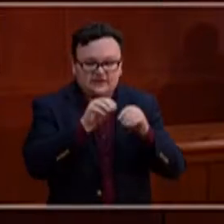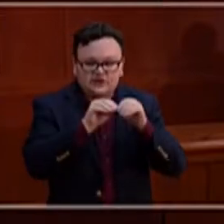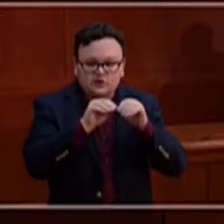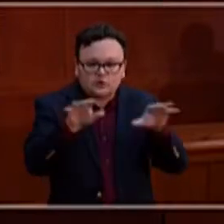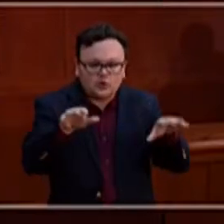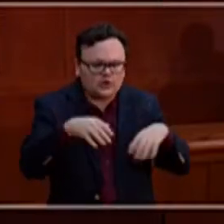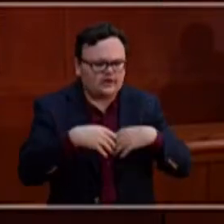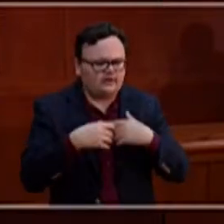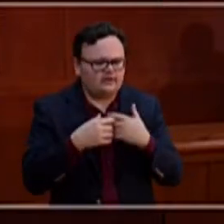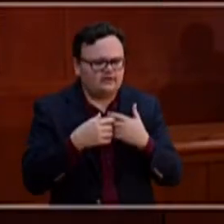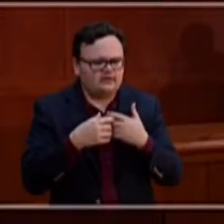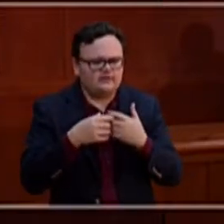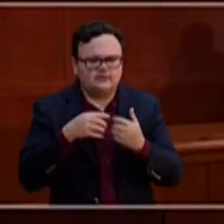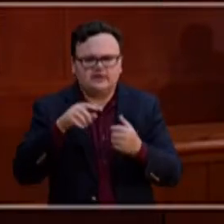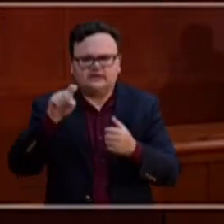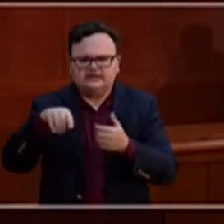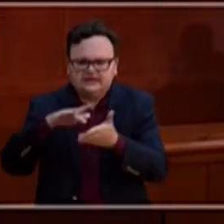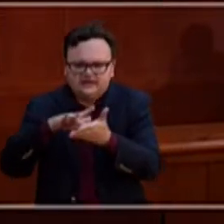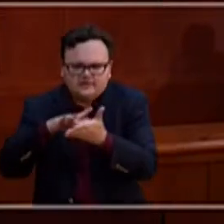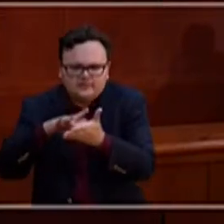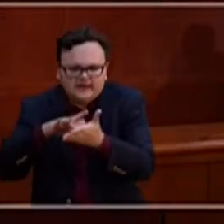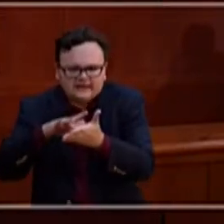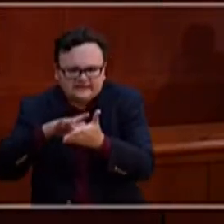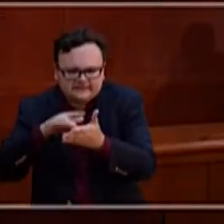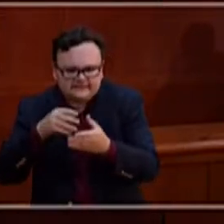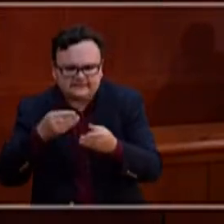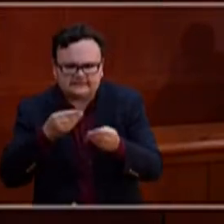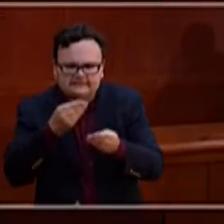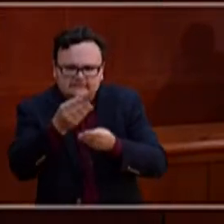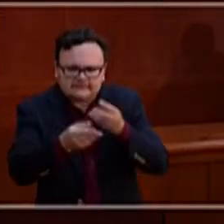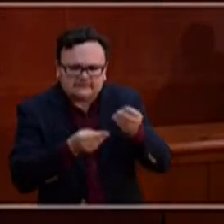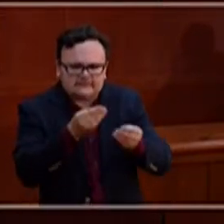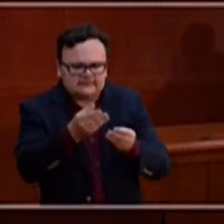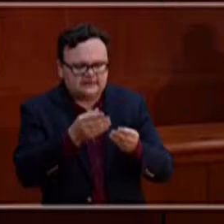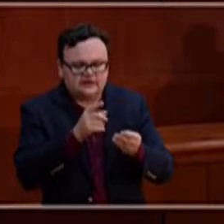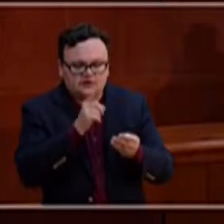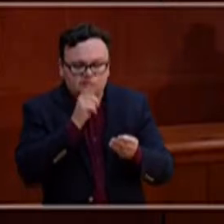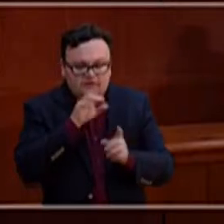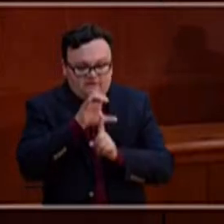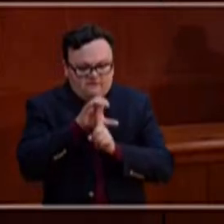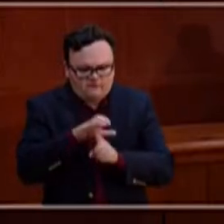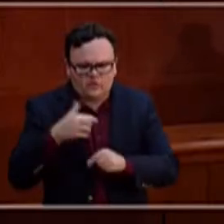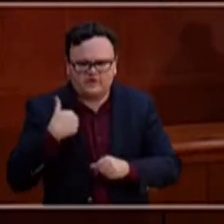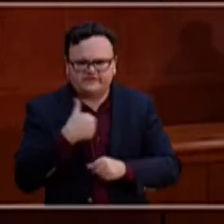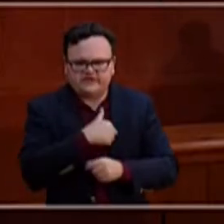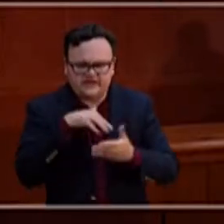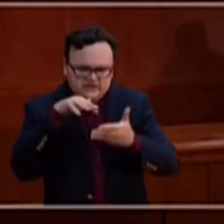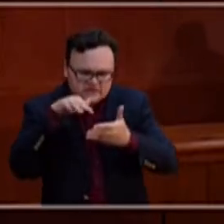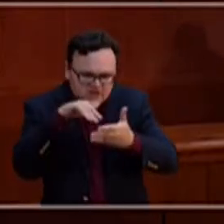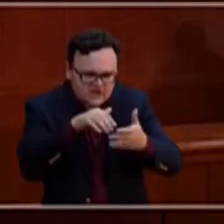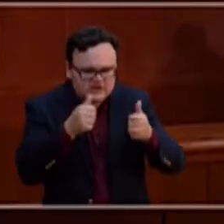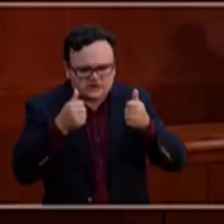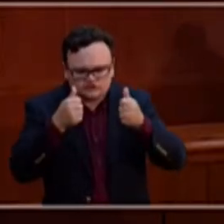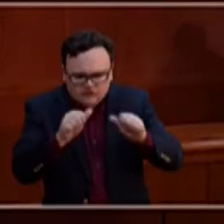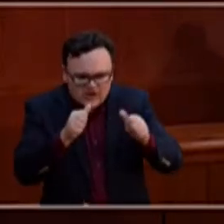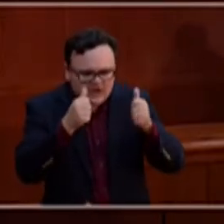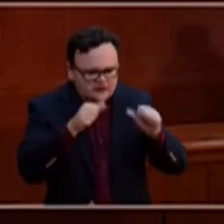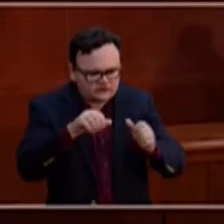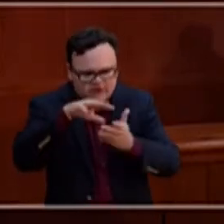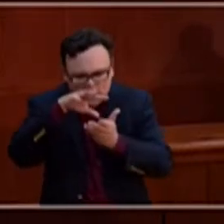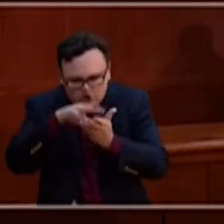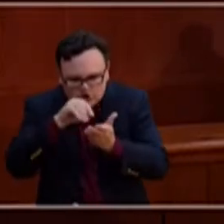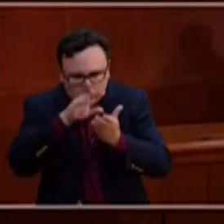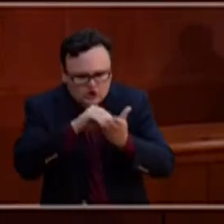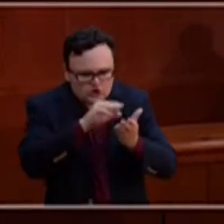medicine involved, has forced us to constantly learn. But I'm pleased to tell you that back